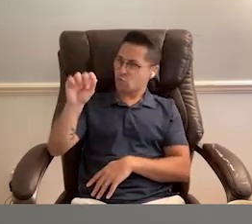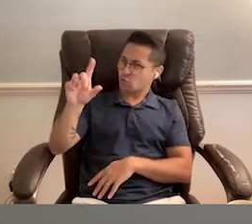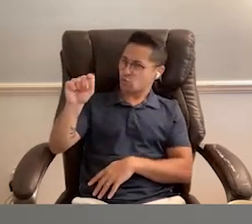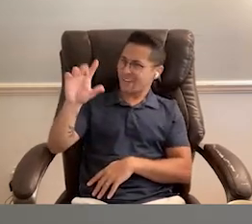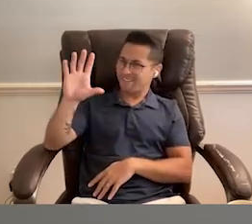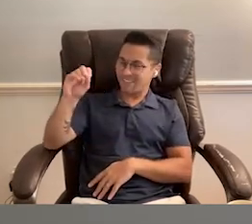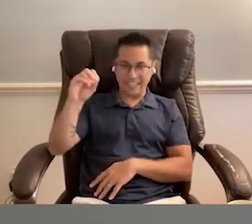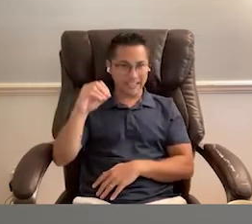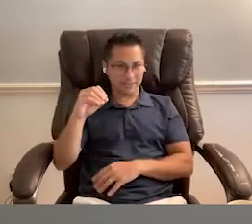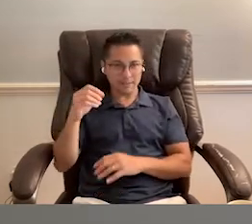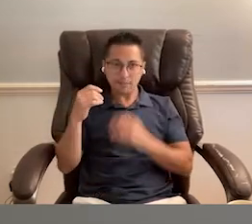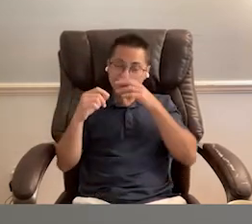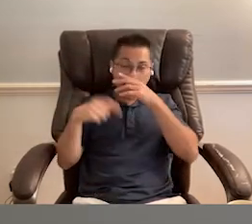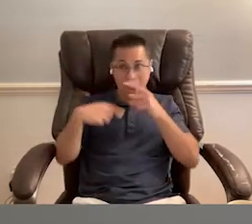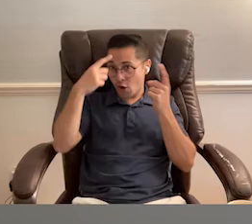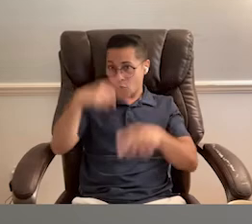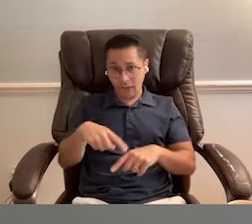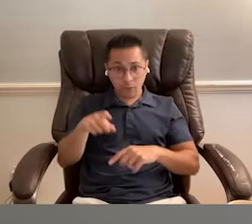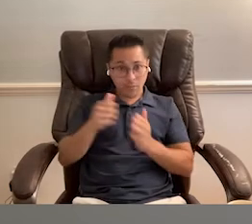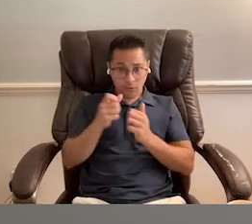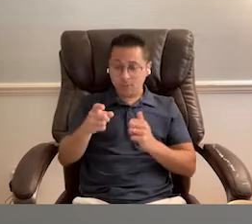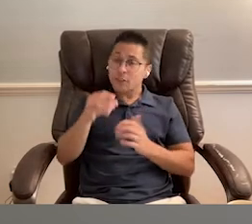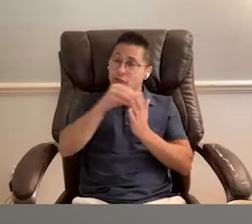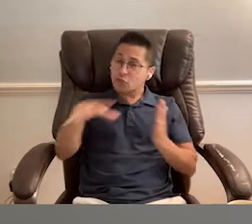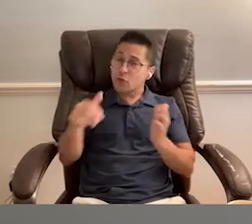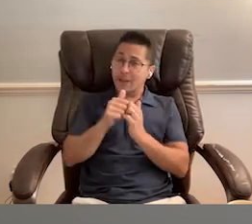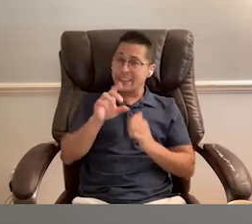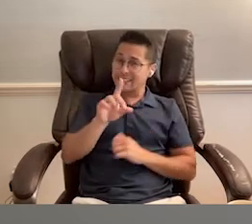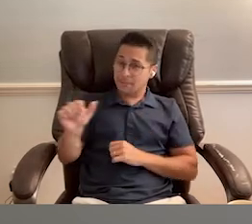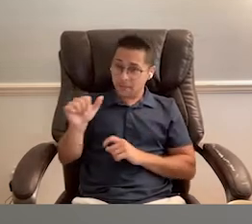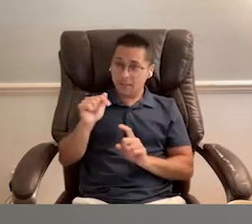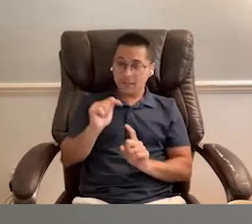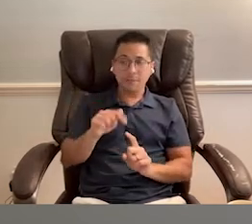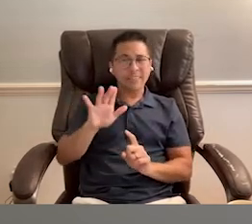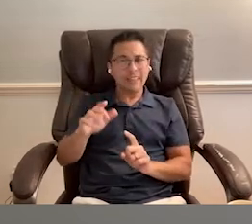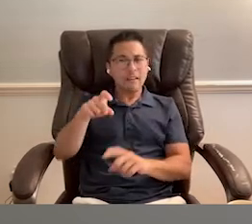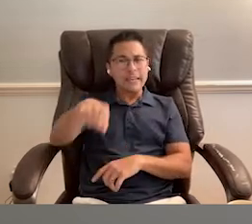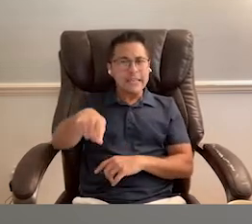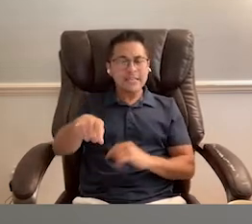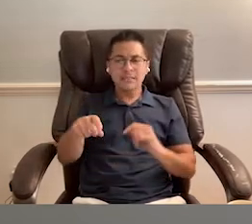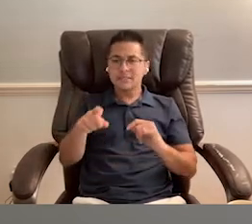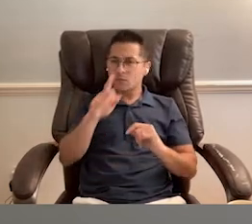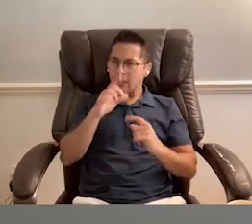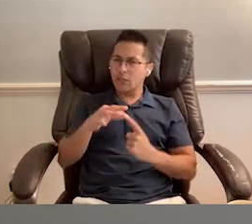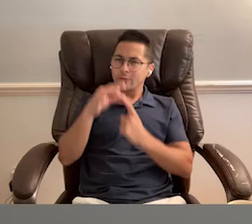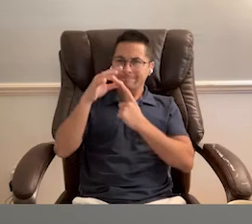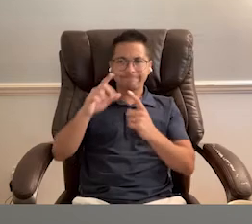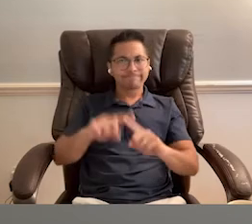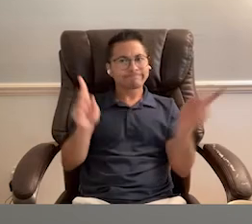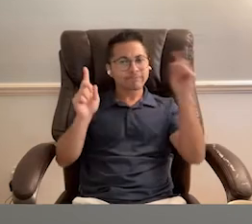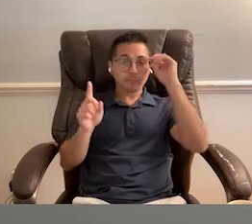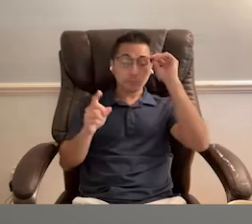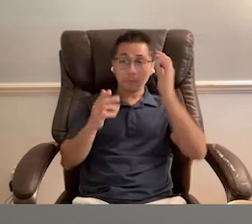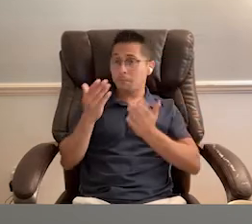Because I'm totally with you. I'm like, the student with a disability needs are uniquely different,